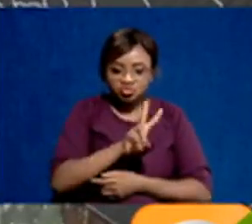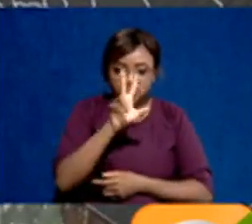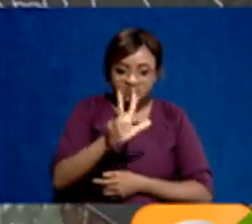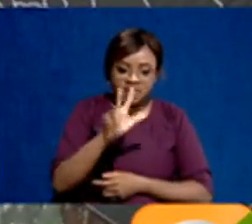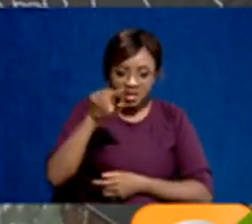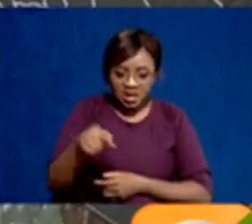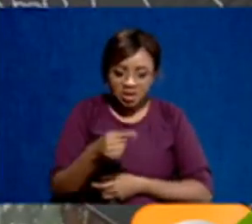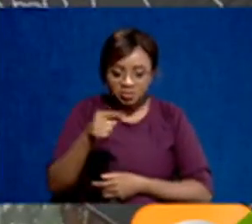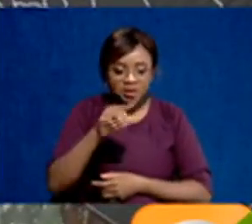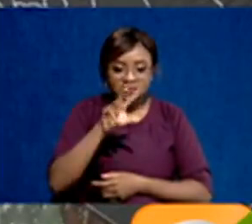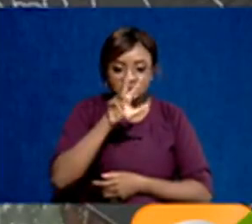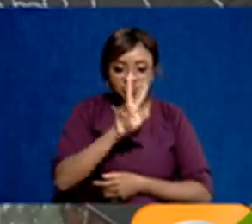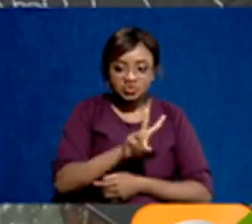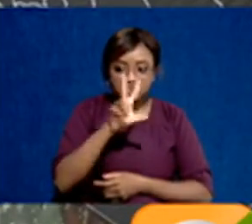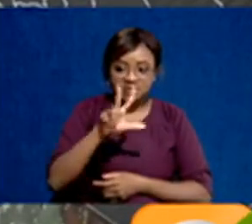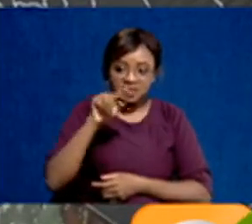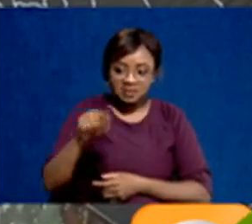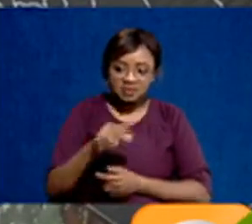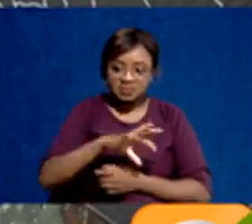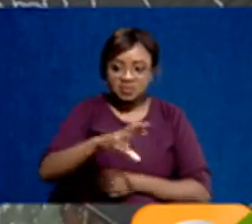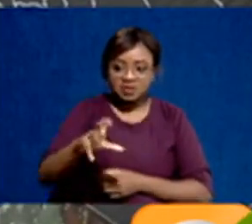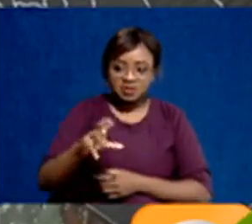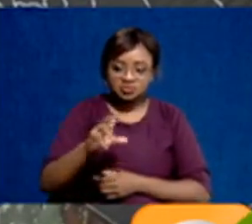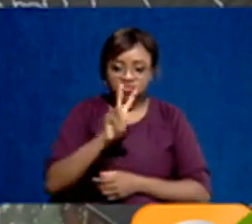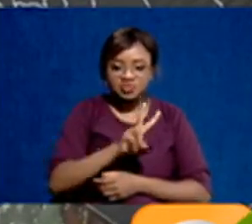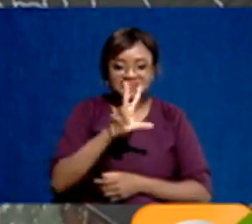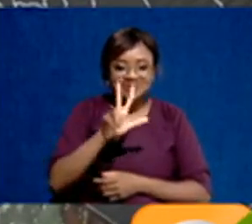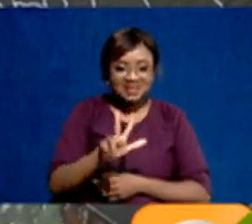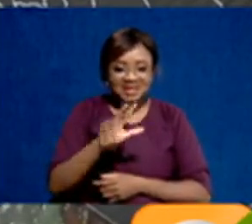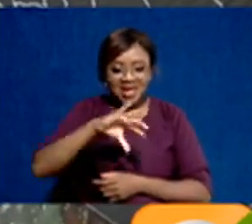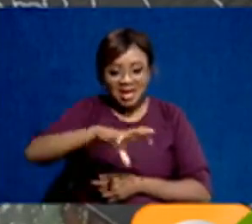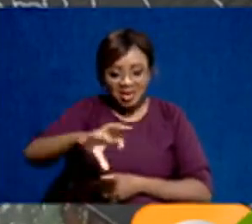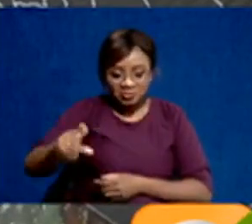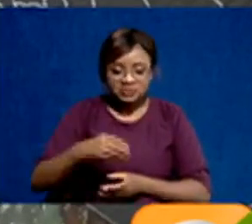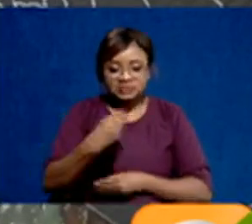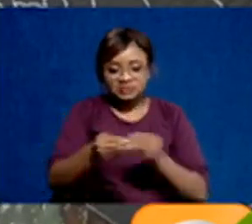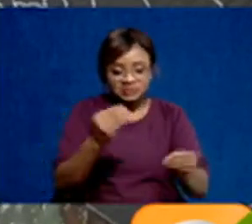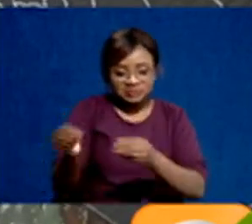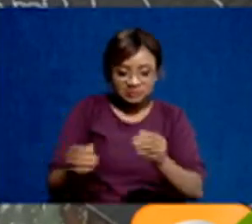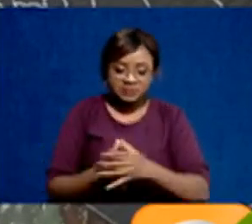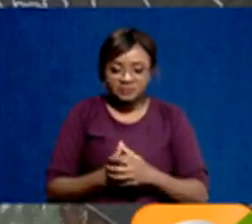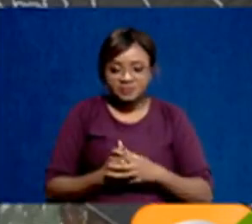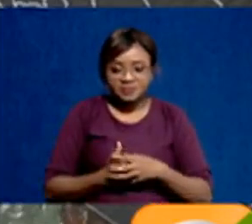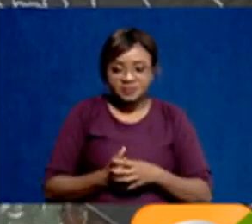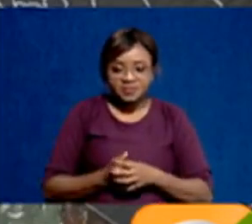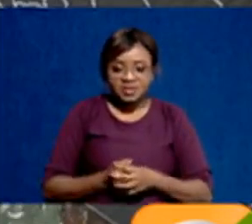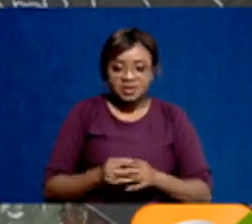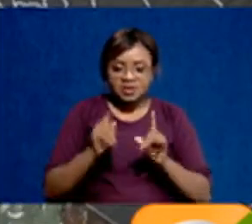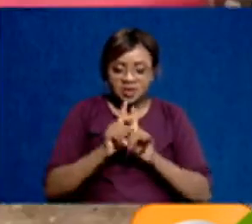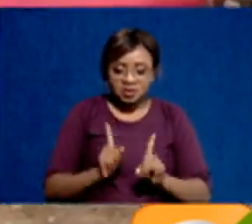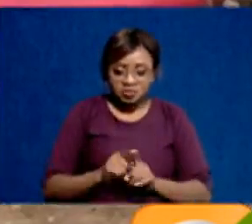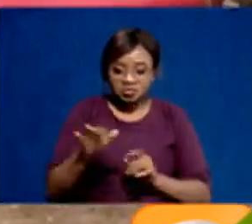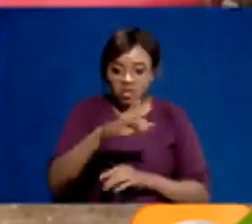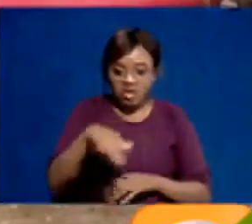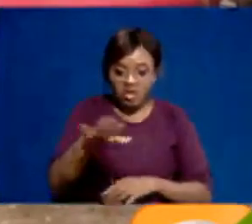of 257.5 metric tons of medicine to mitigate against cholera and other public health diseases. In Tana